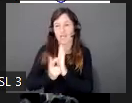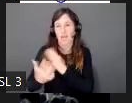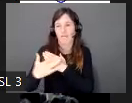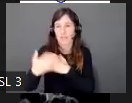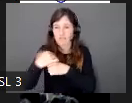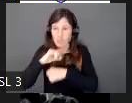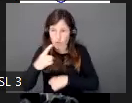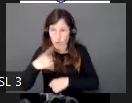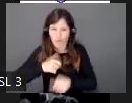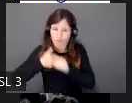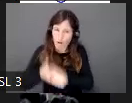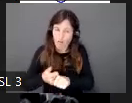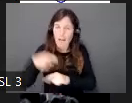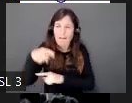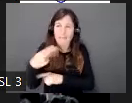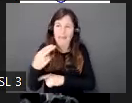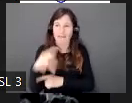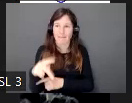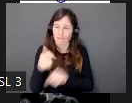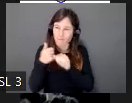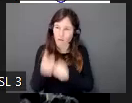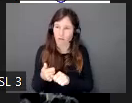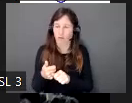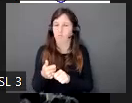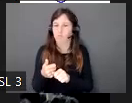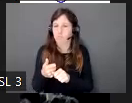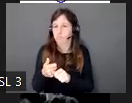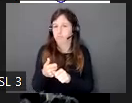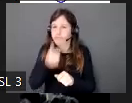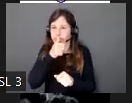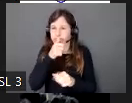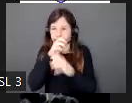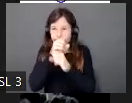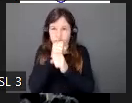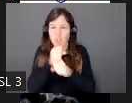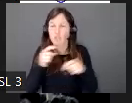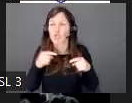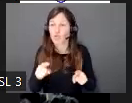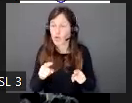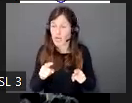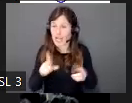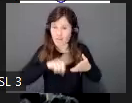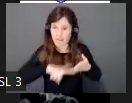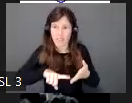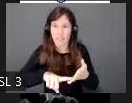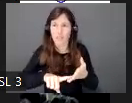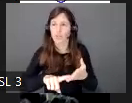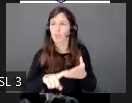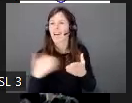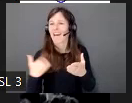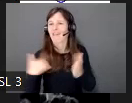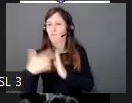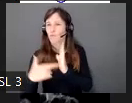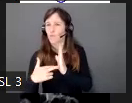Protection Act, PHIPA, and the sections in there during a lawful investigation and how you can share the risk information in